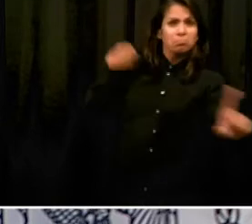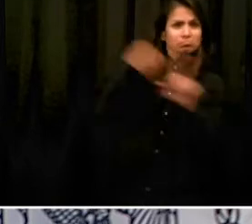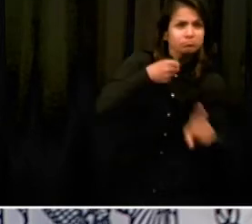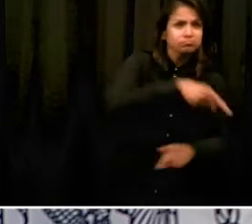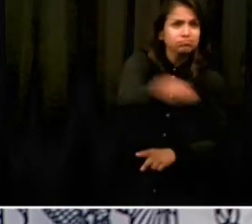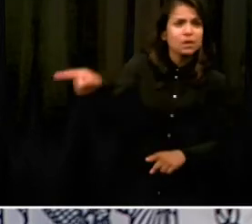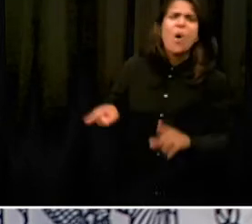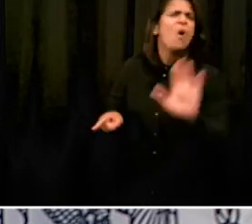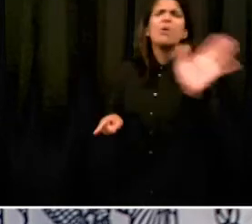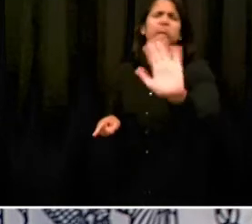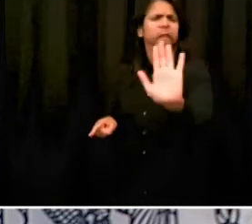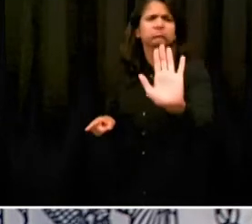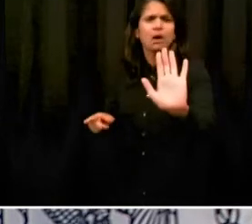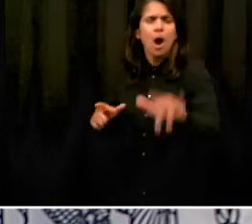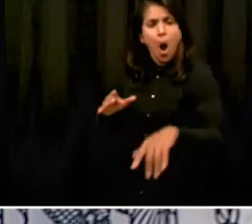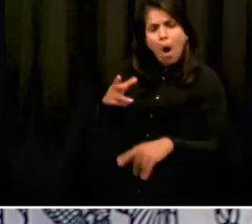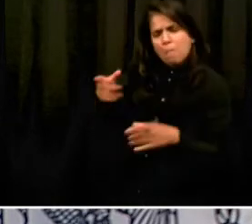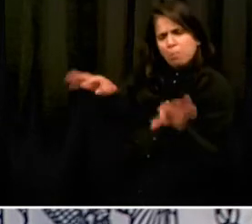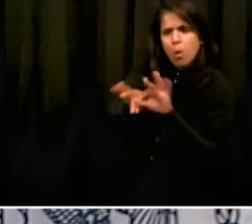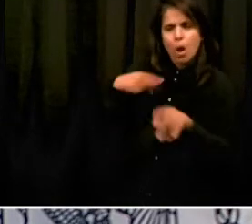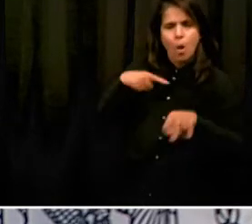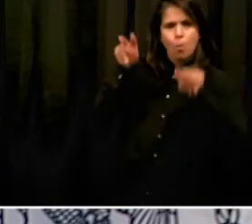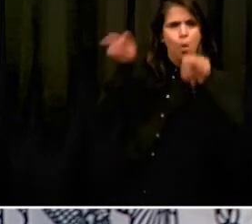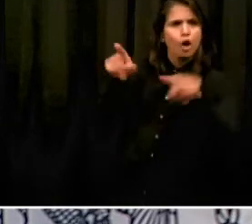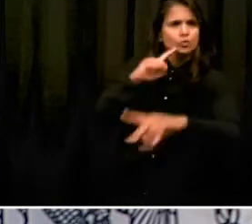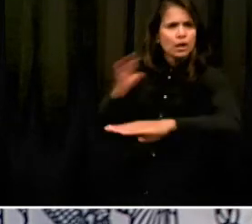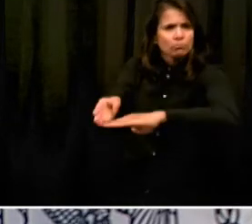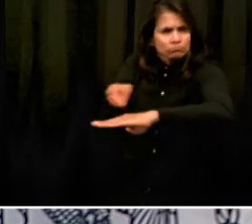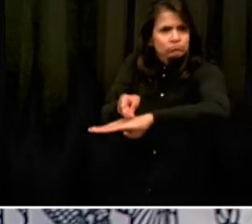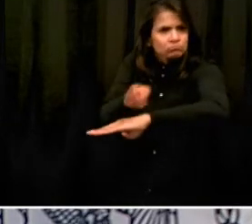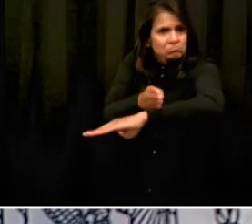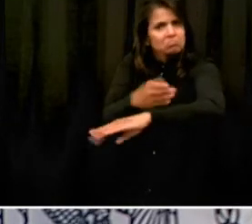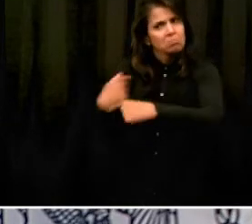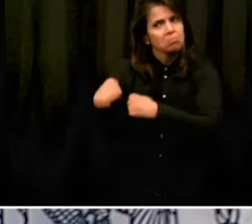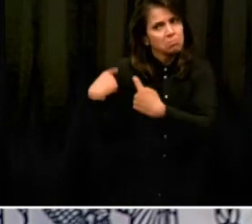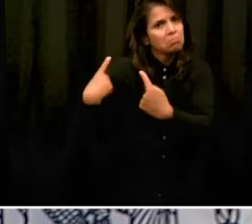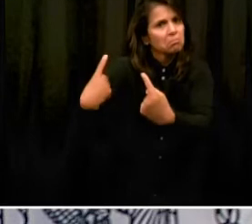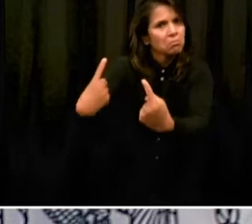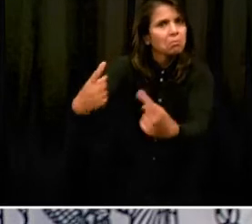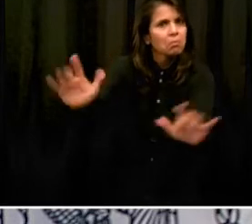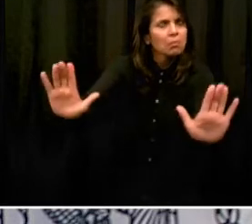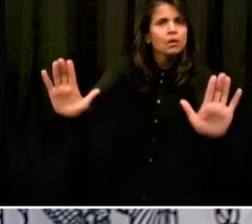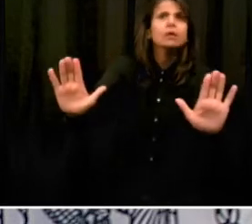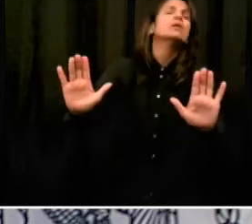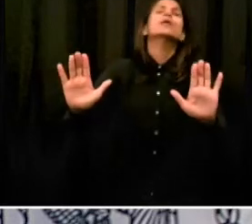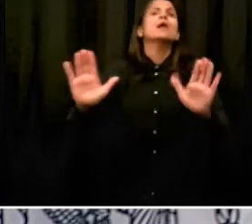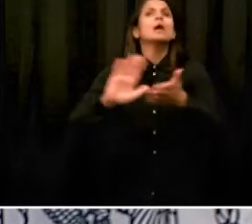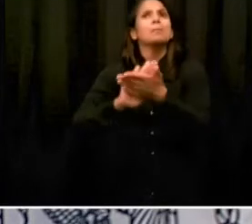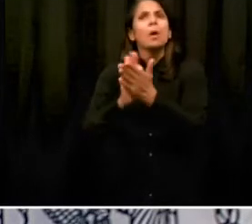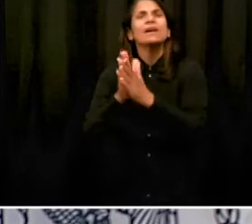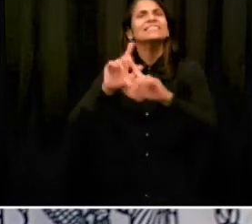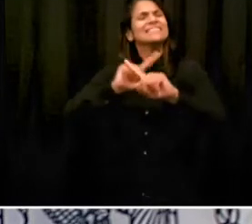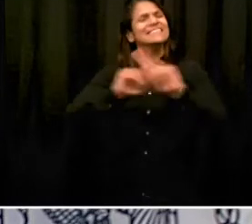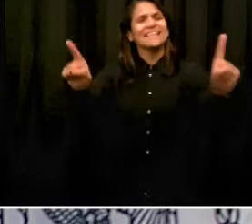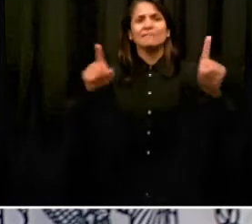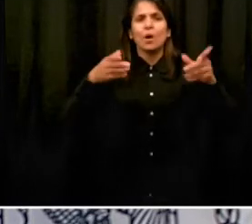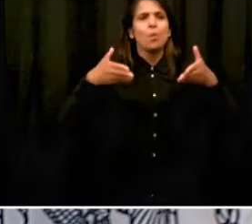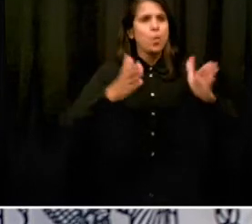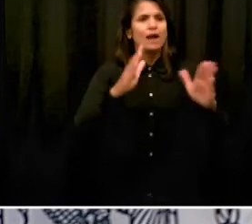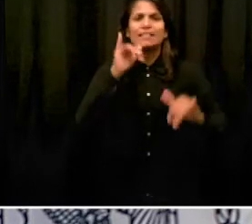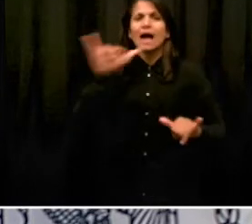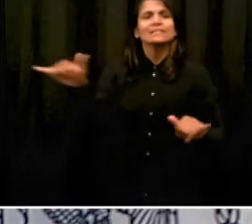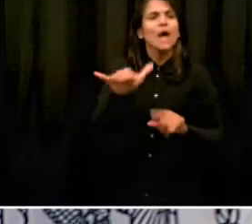are negative impacts. But I think that we're going to go into a different reality here where those impacts are going to be